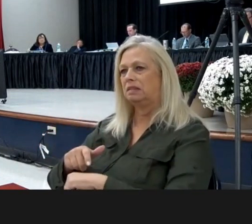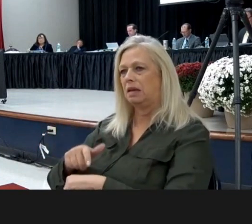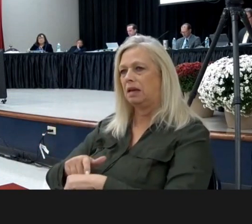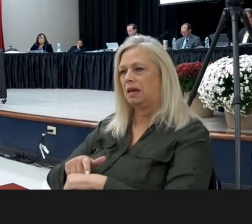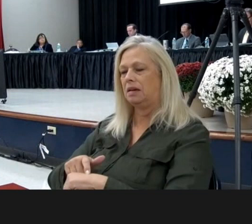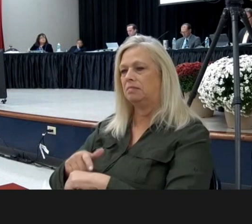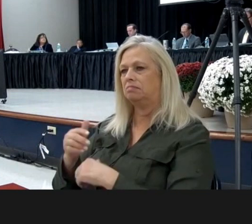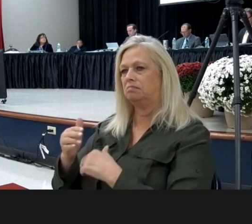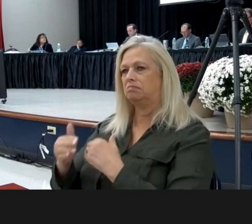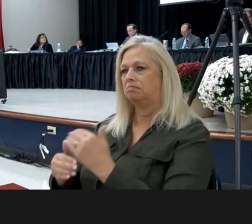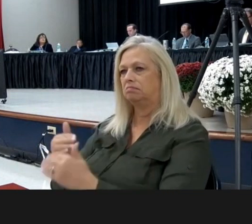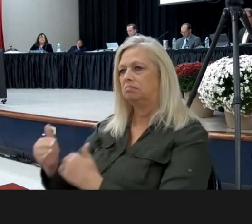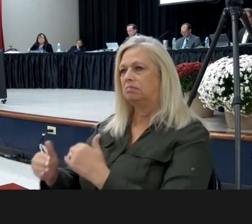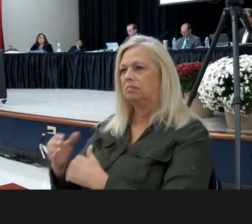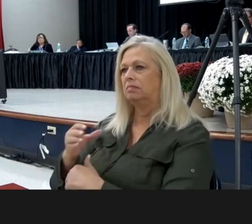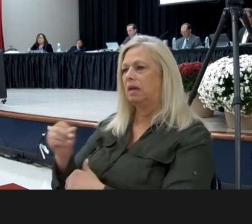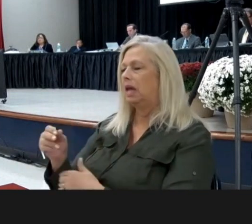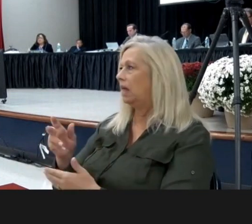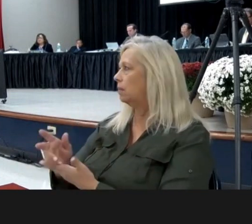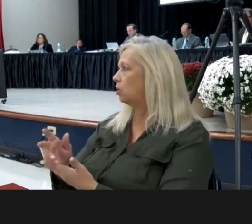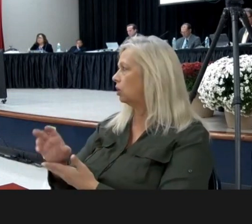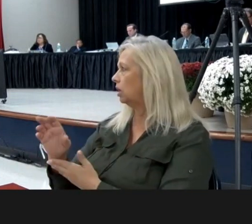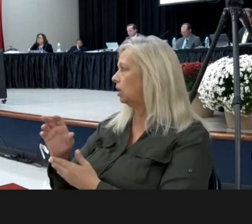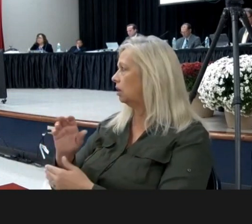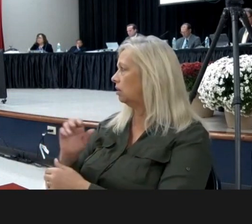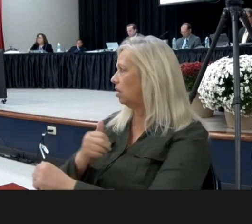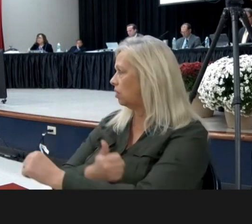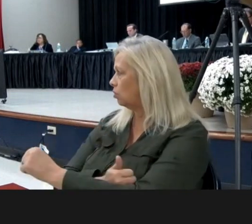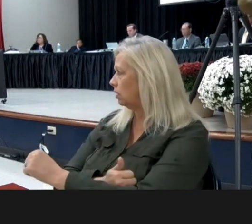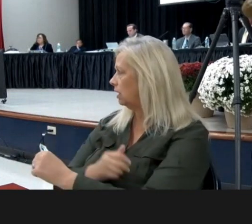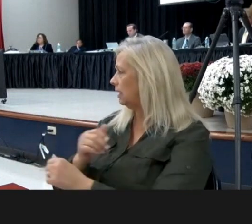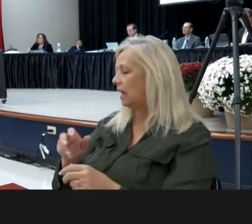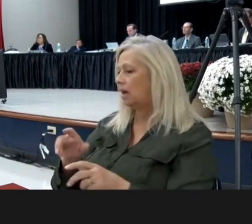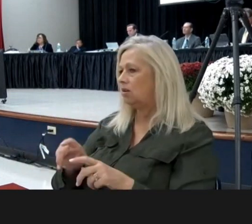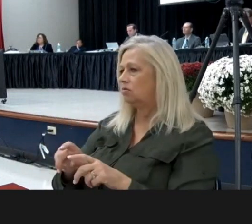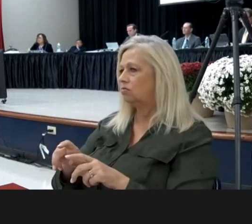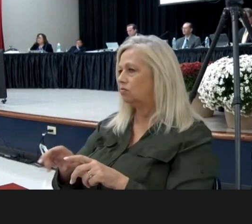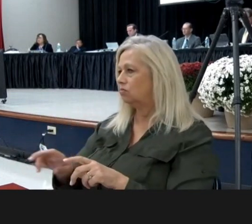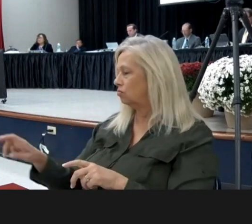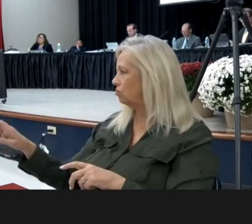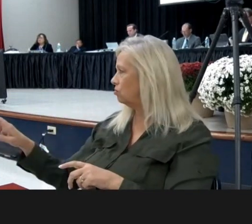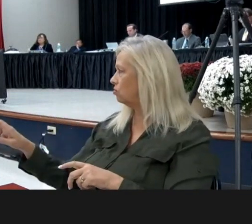MS part. That I'll pass this down to Pat.